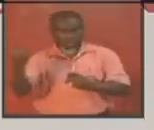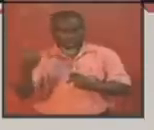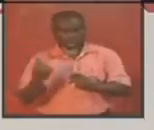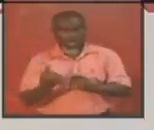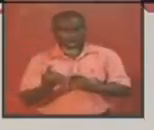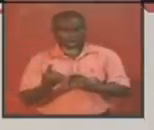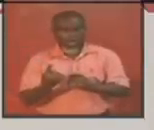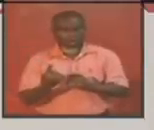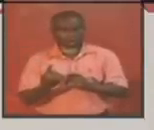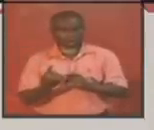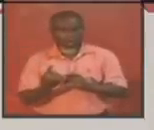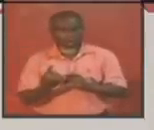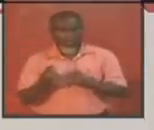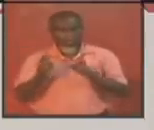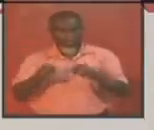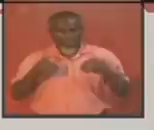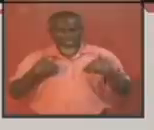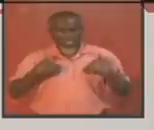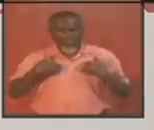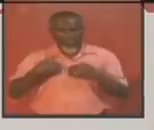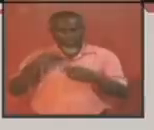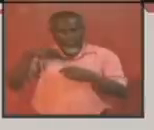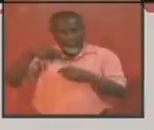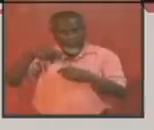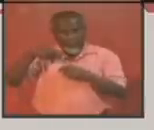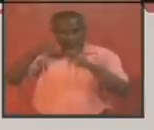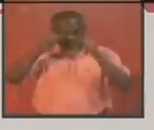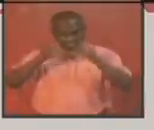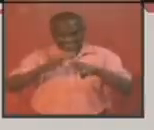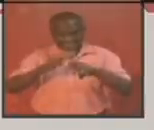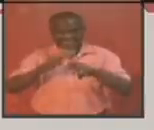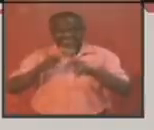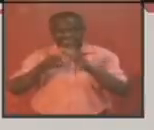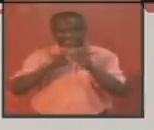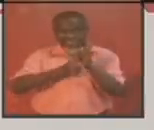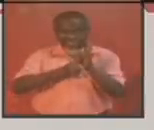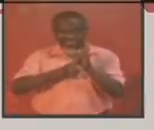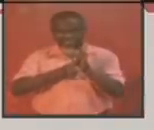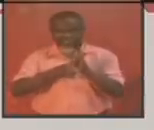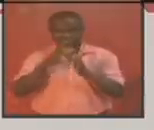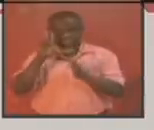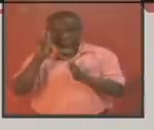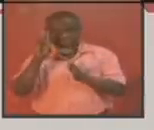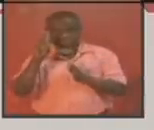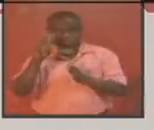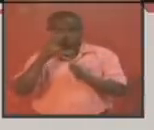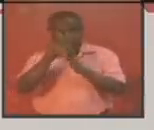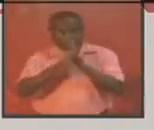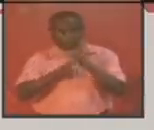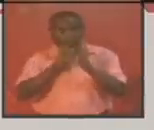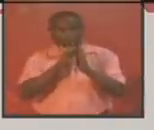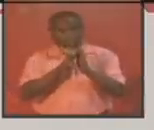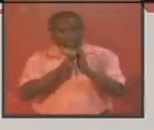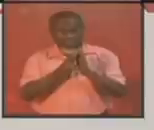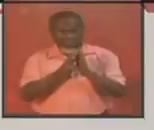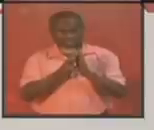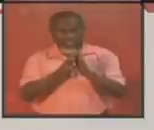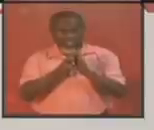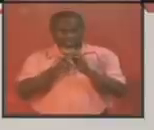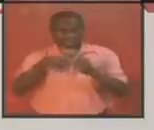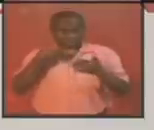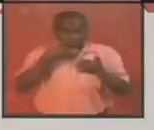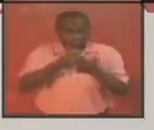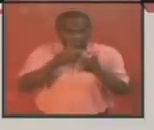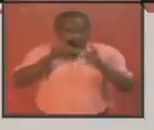require PCR 72 hours in advance. They will be required to go from a high-risk country into state or state-supervised quarantine